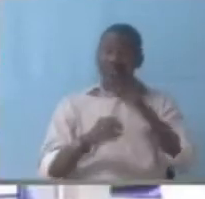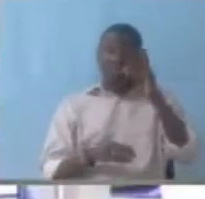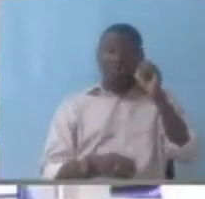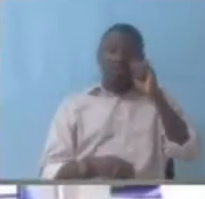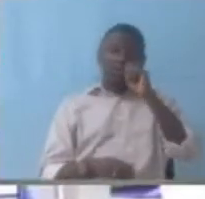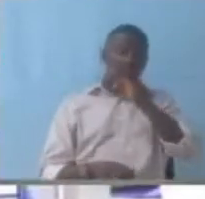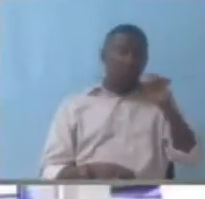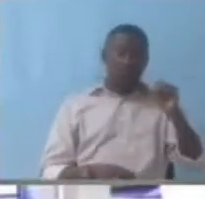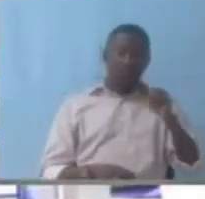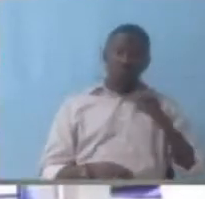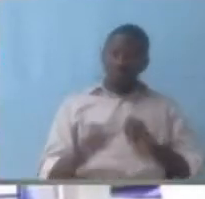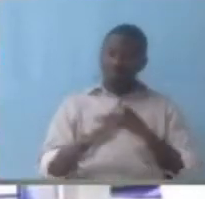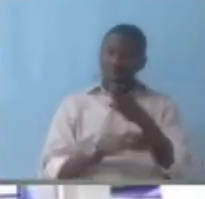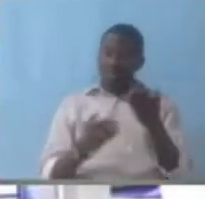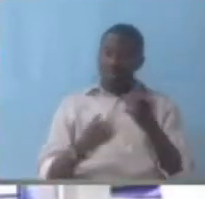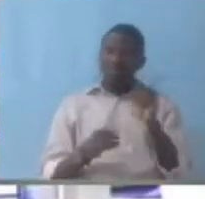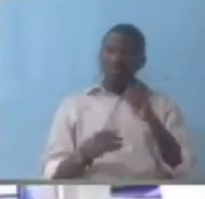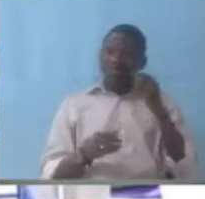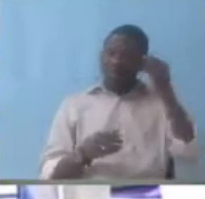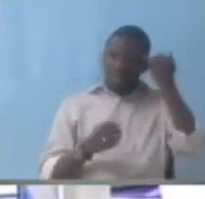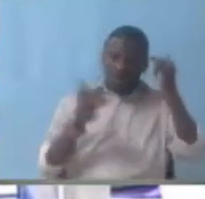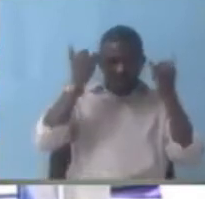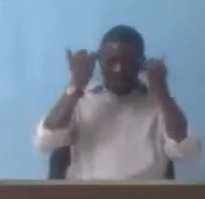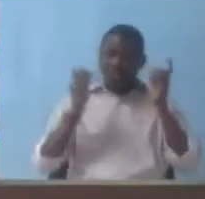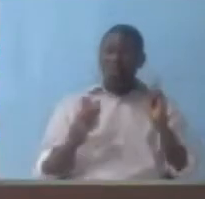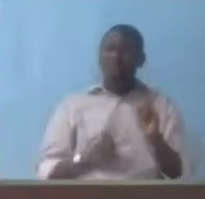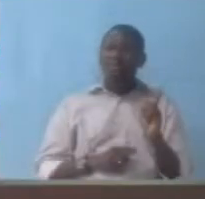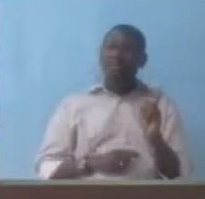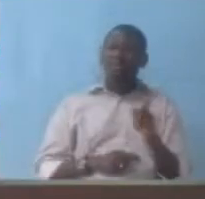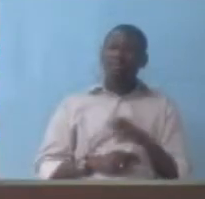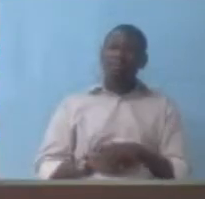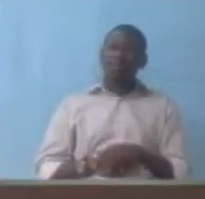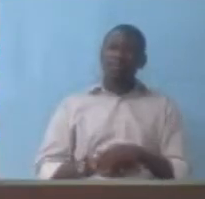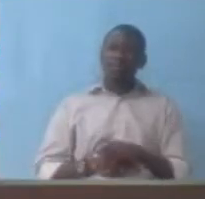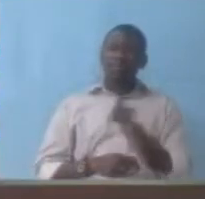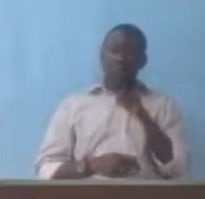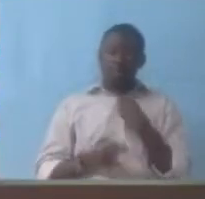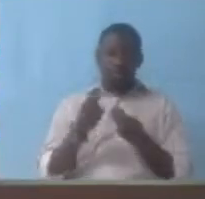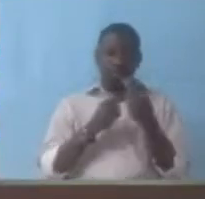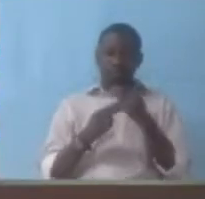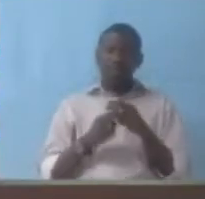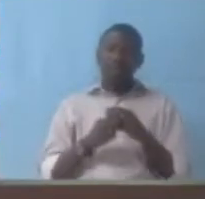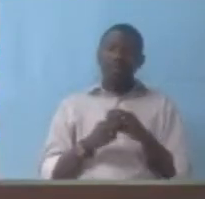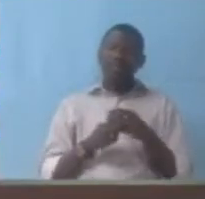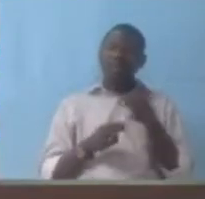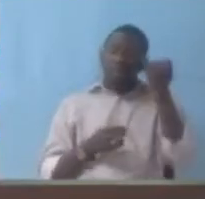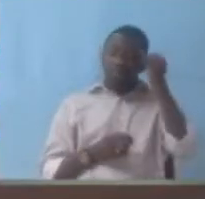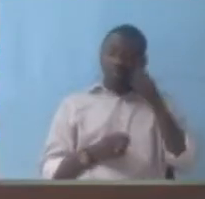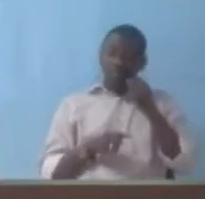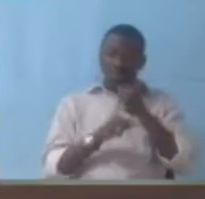What was the point? Say what munen wo dal lot. Let me repeat, the point was to create a